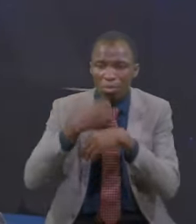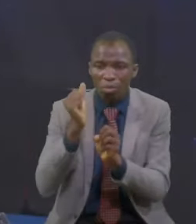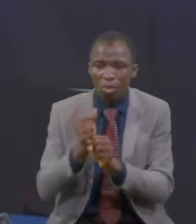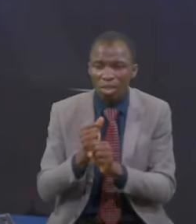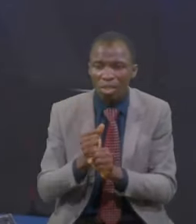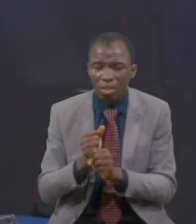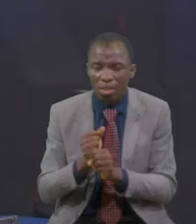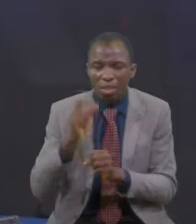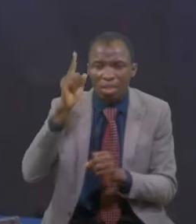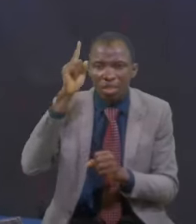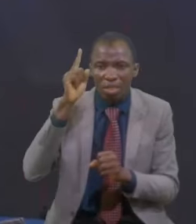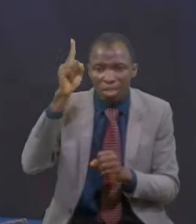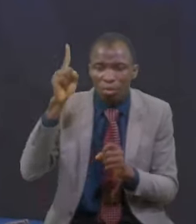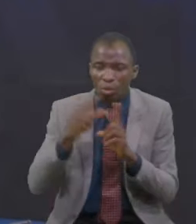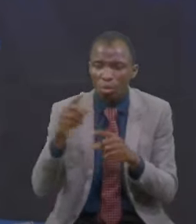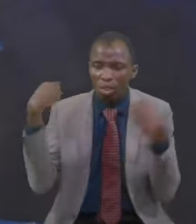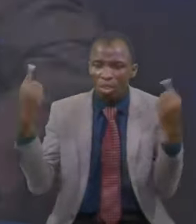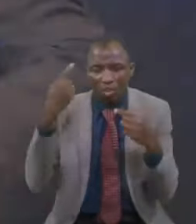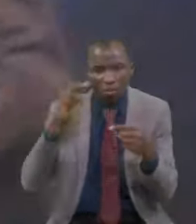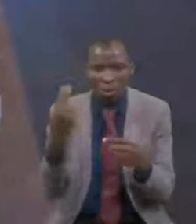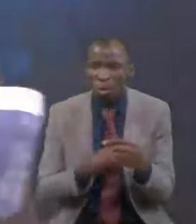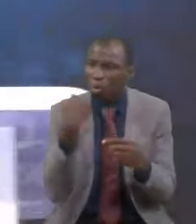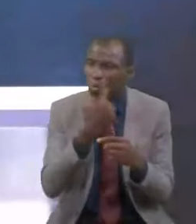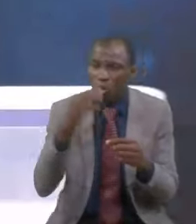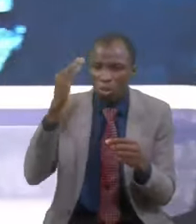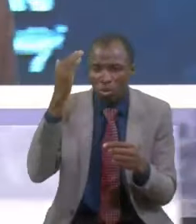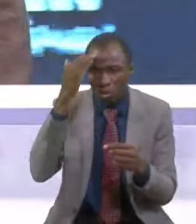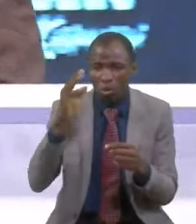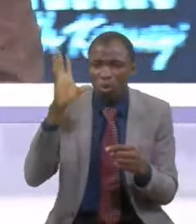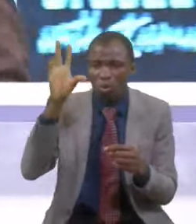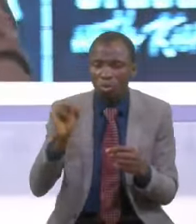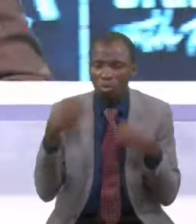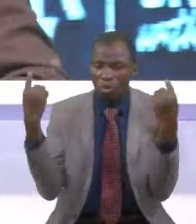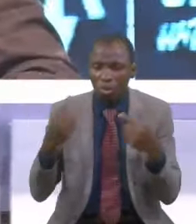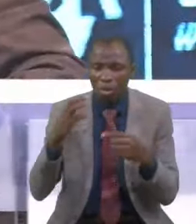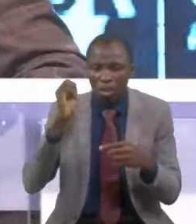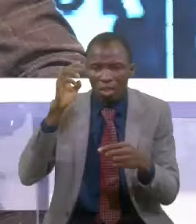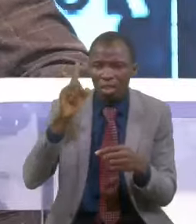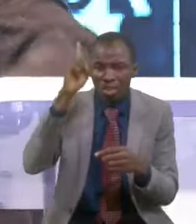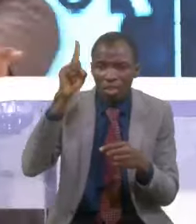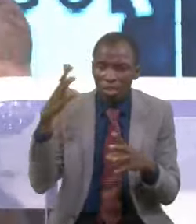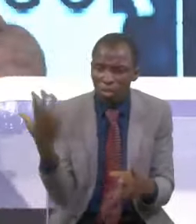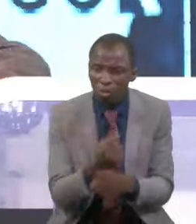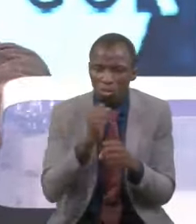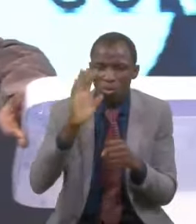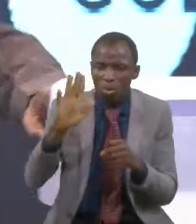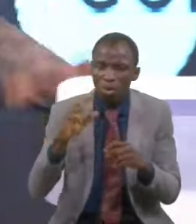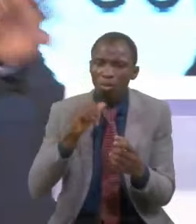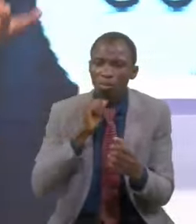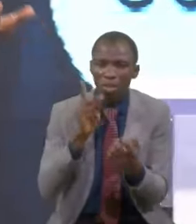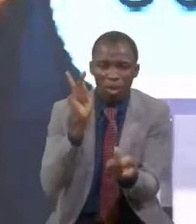was perfect. But he took your iniquity. He took your imperfection. He took